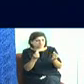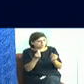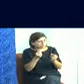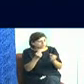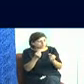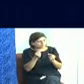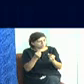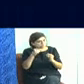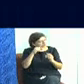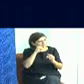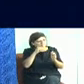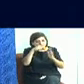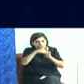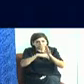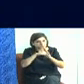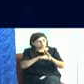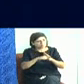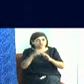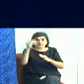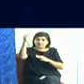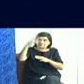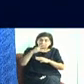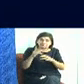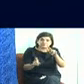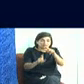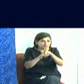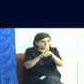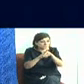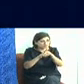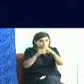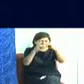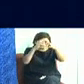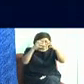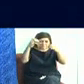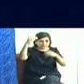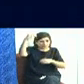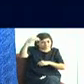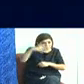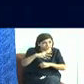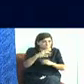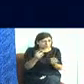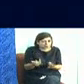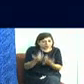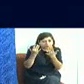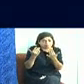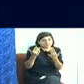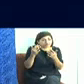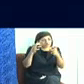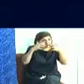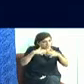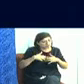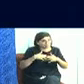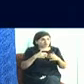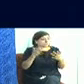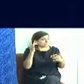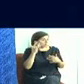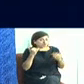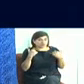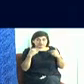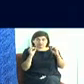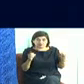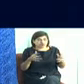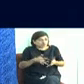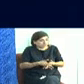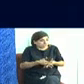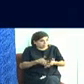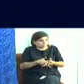but when the sun came up, the plants were scorched, and they withered because they had no root. Other seed fell